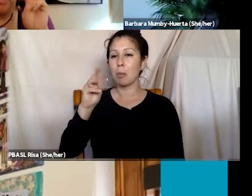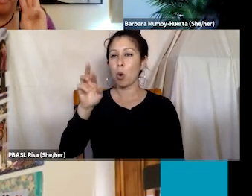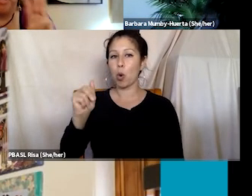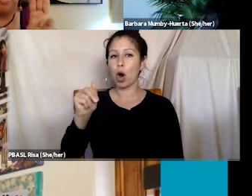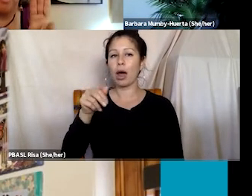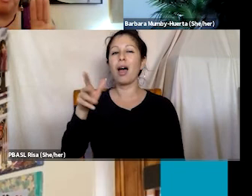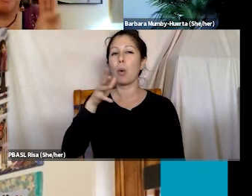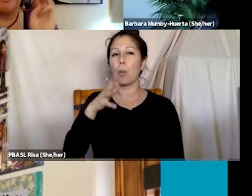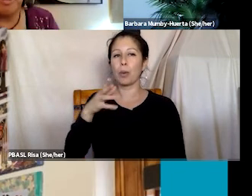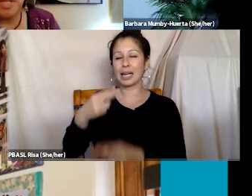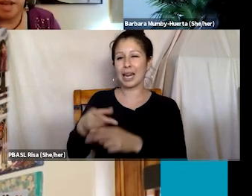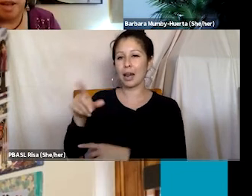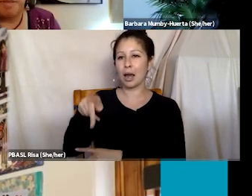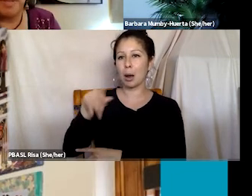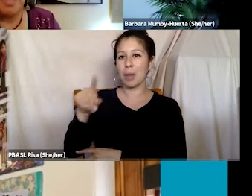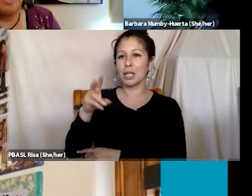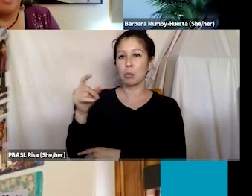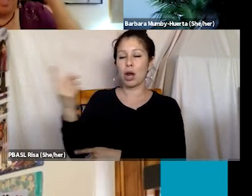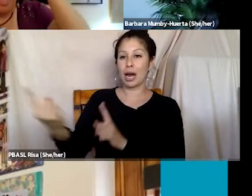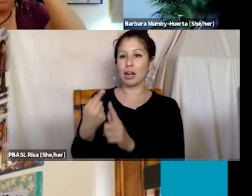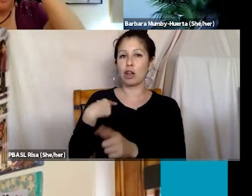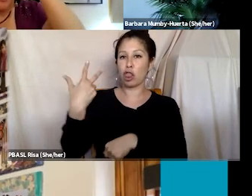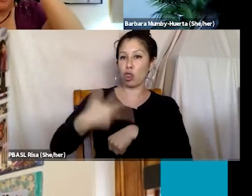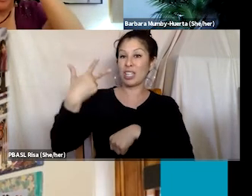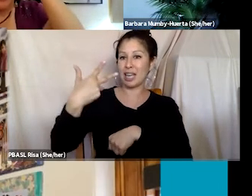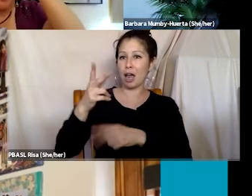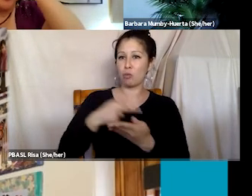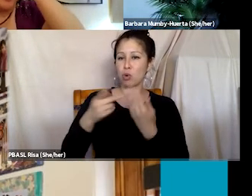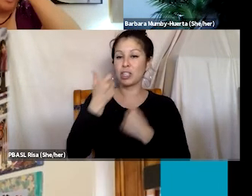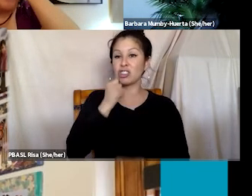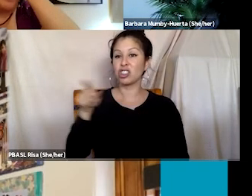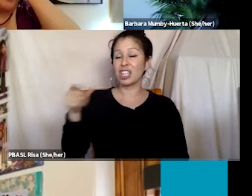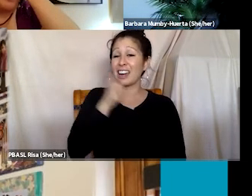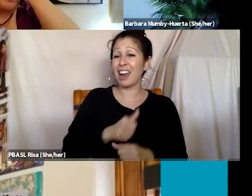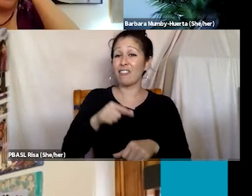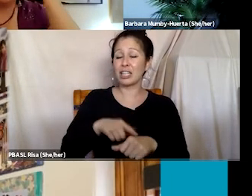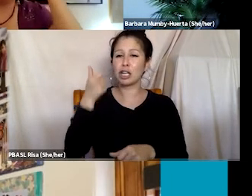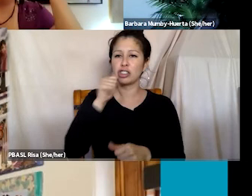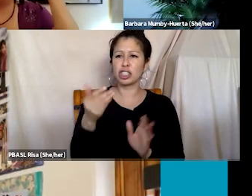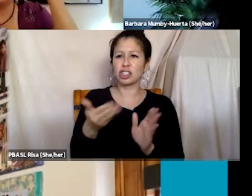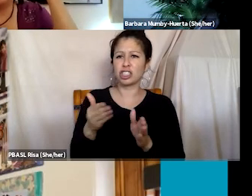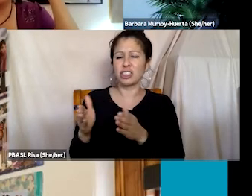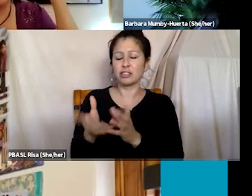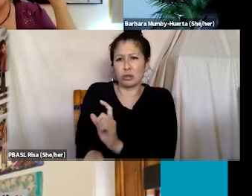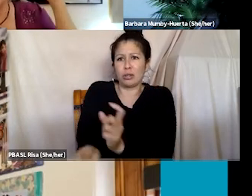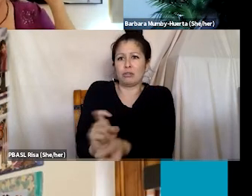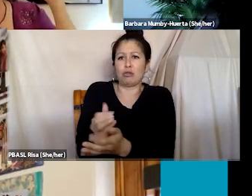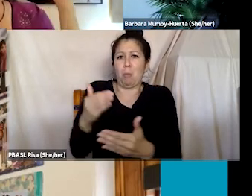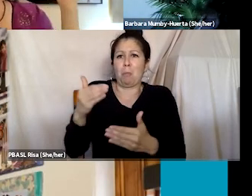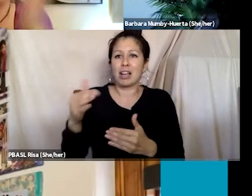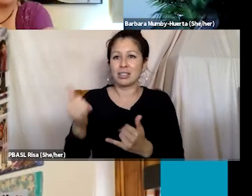us, went through the program 3 times, and each time she shifted so much, and now